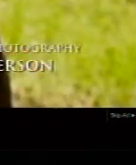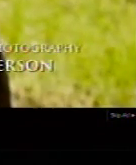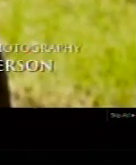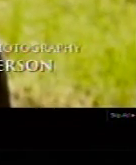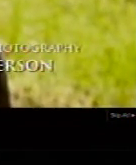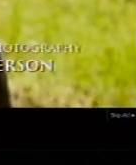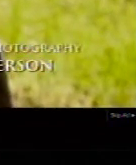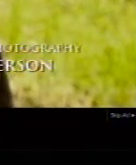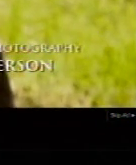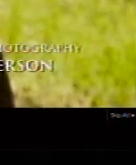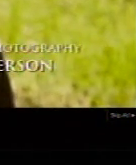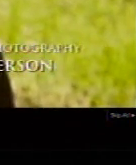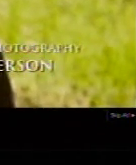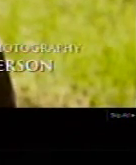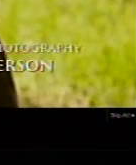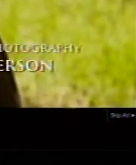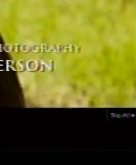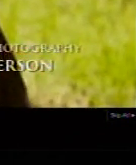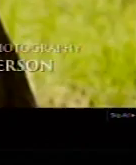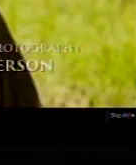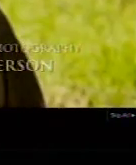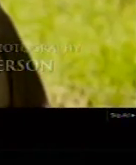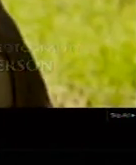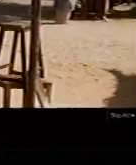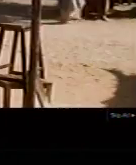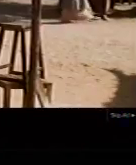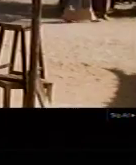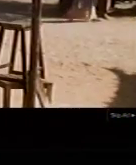the mother of Jesus?